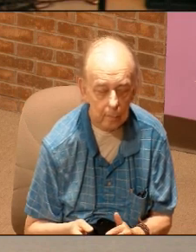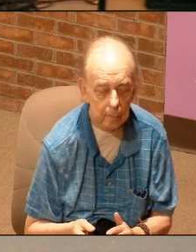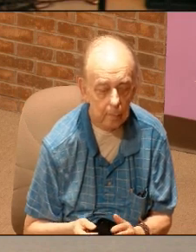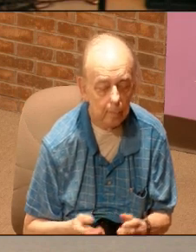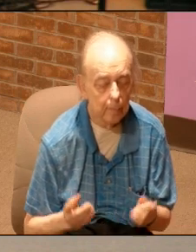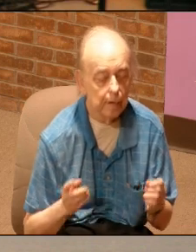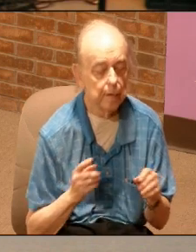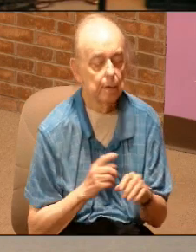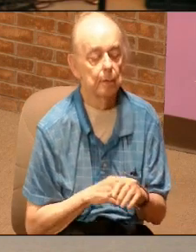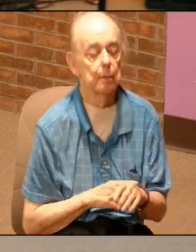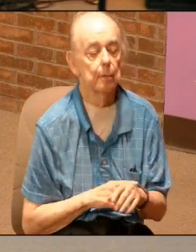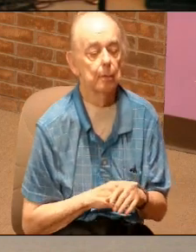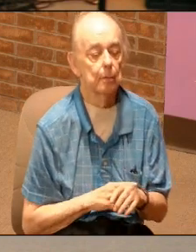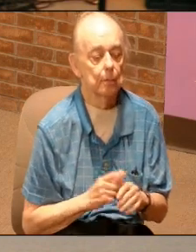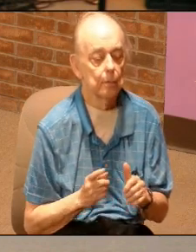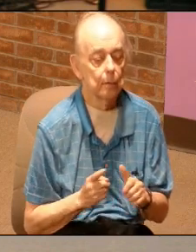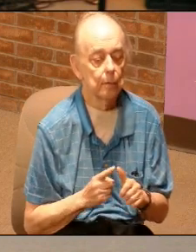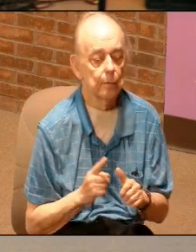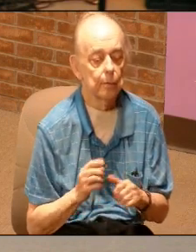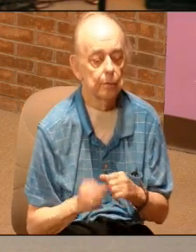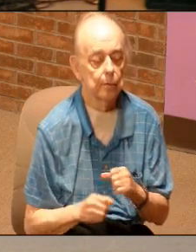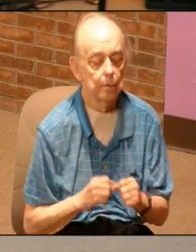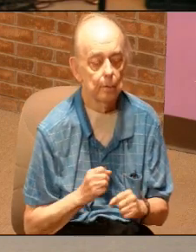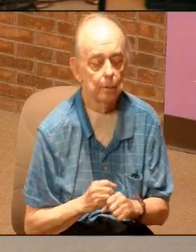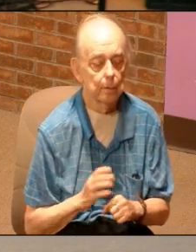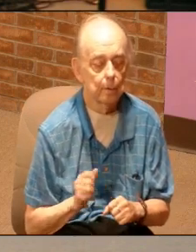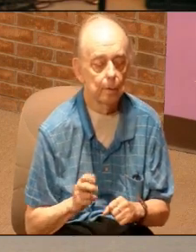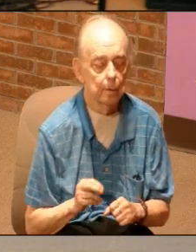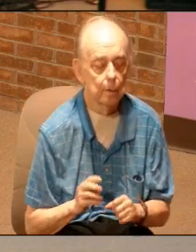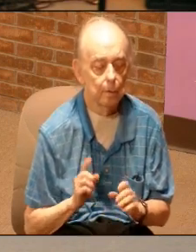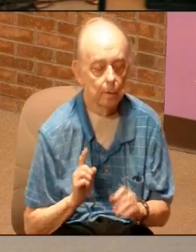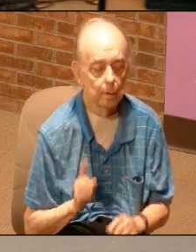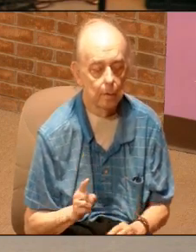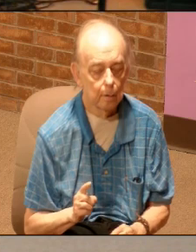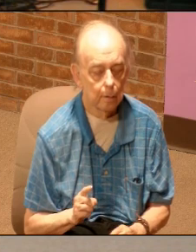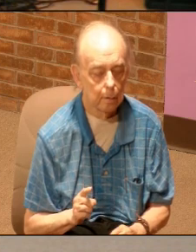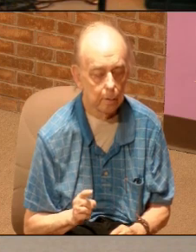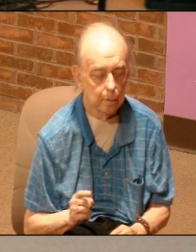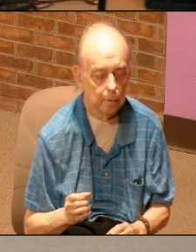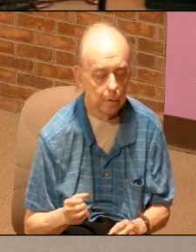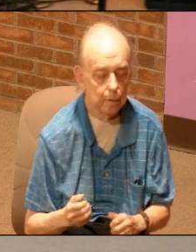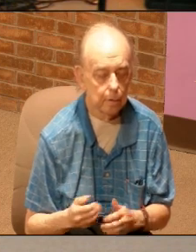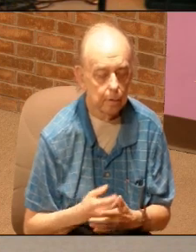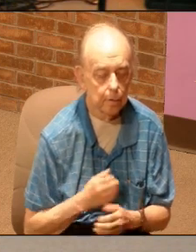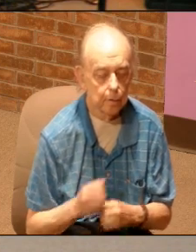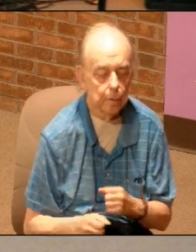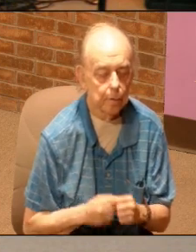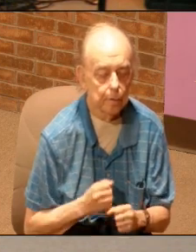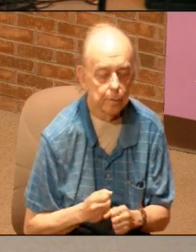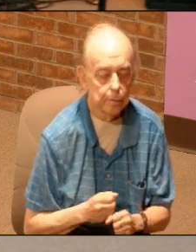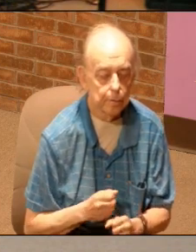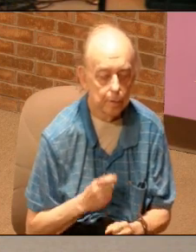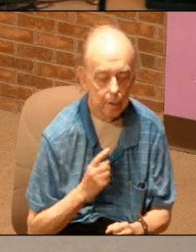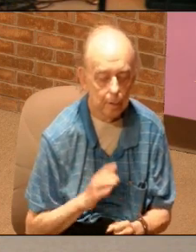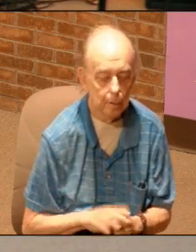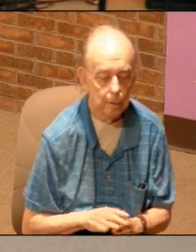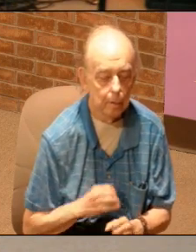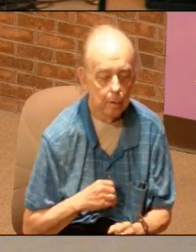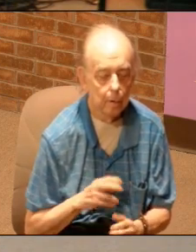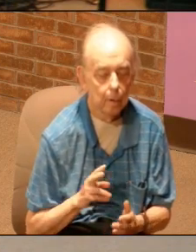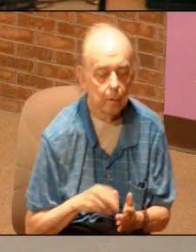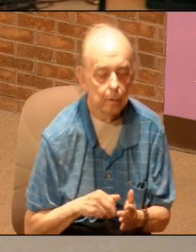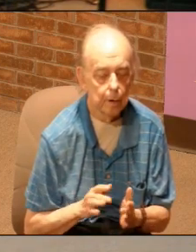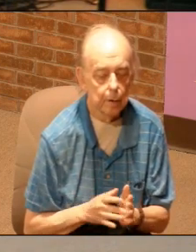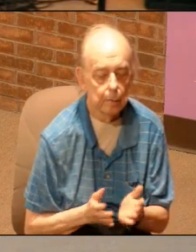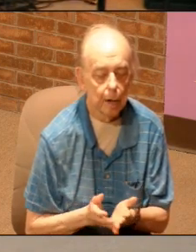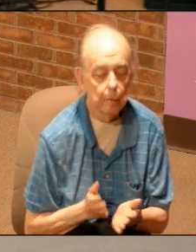lot of times, first of the year, January the 1st, New Year's resolution, I'm going to read the Bible